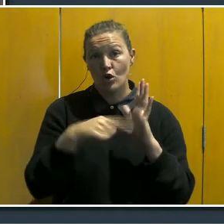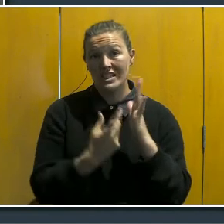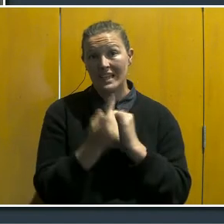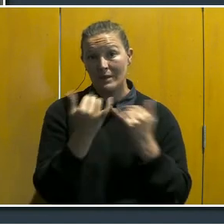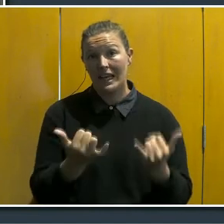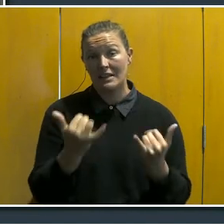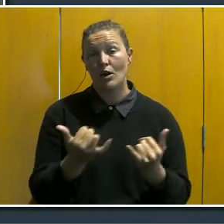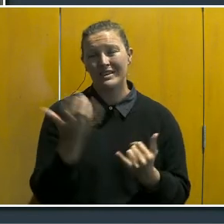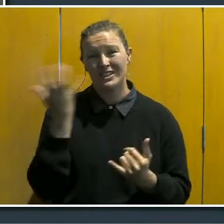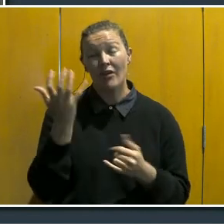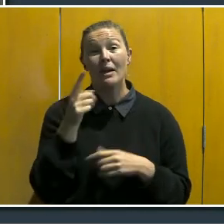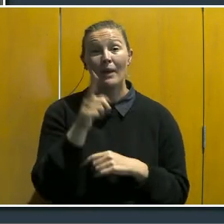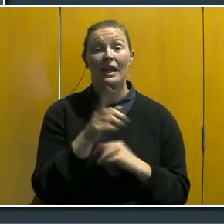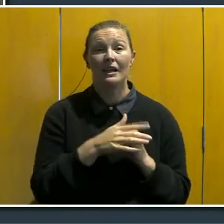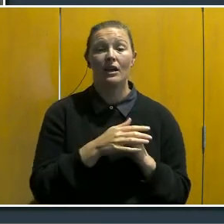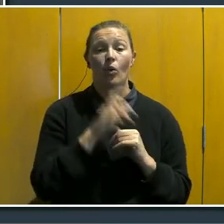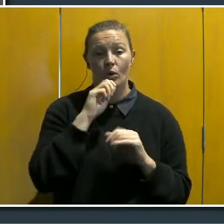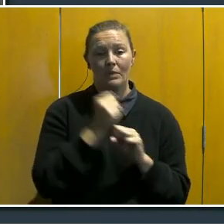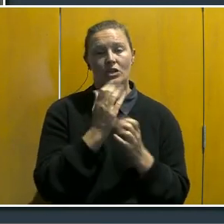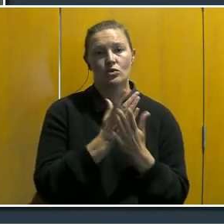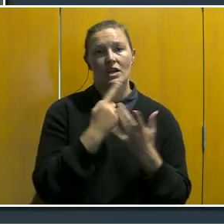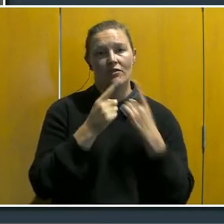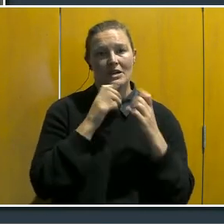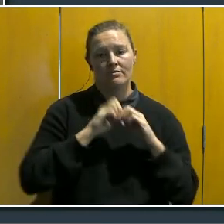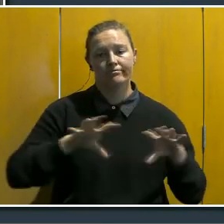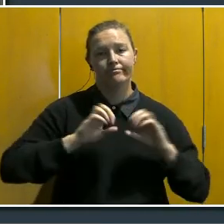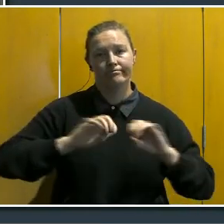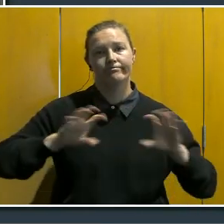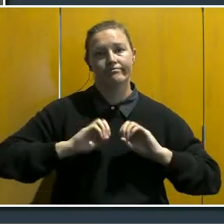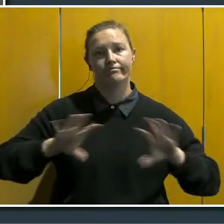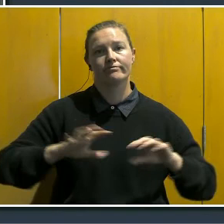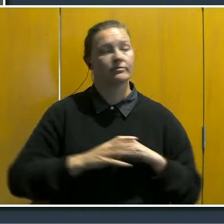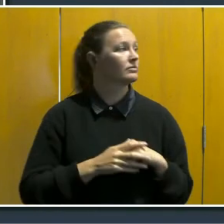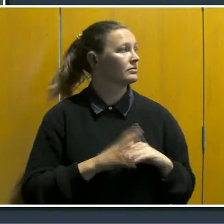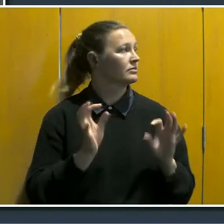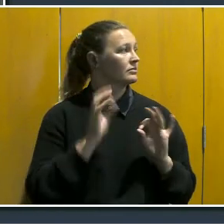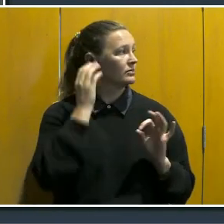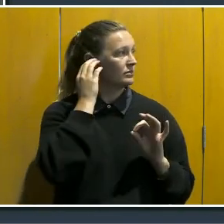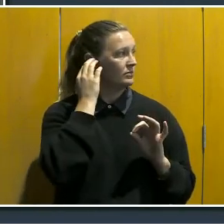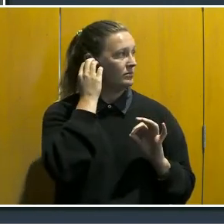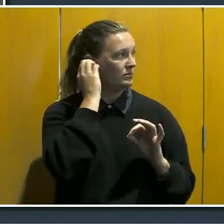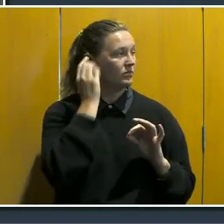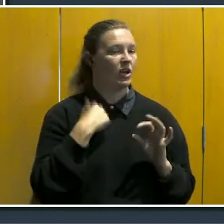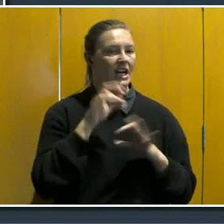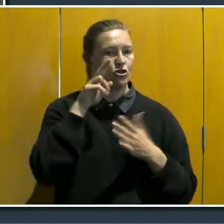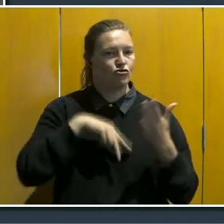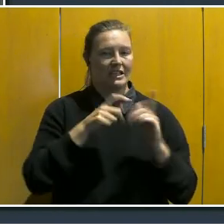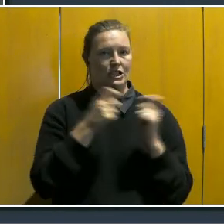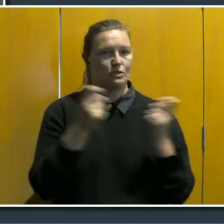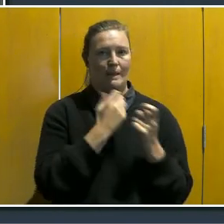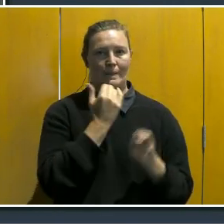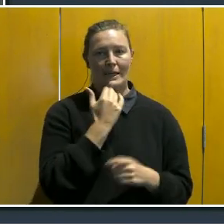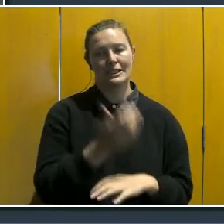but we'll ensure that information is going out on a regular basis because there isn't... No, I don't get to read the paper much, so yeah. It's